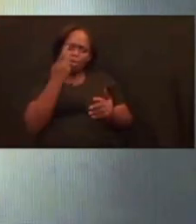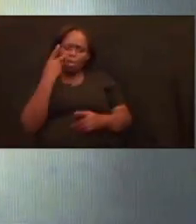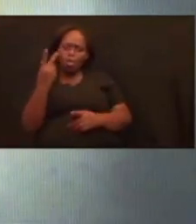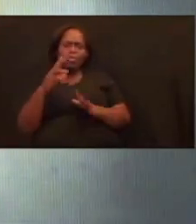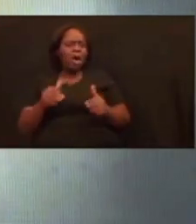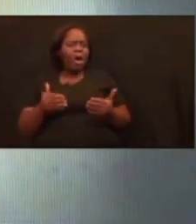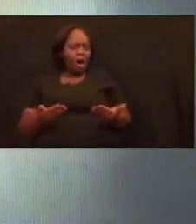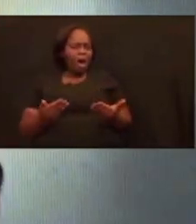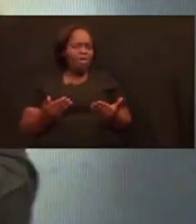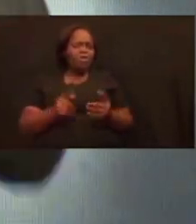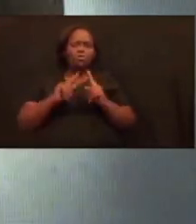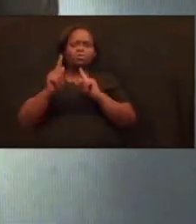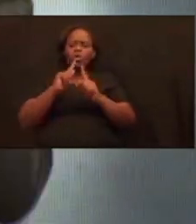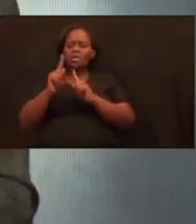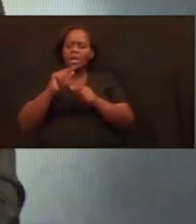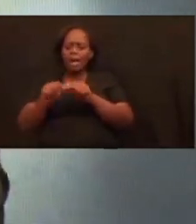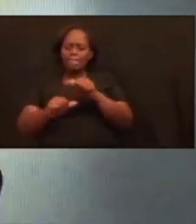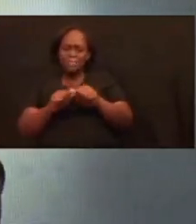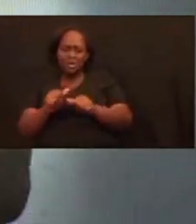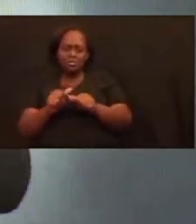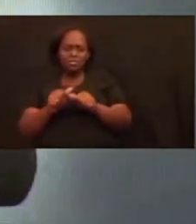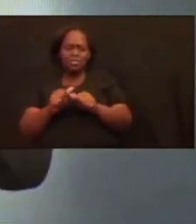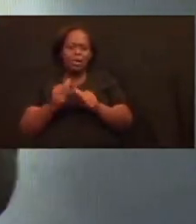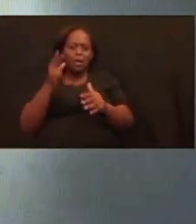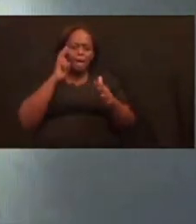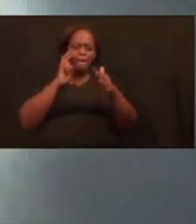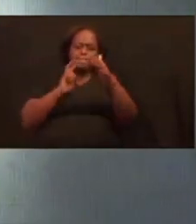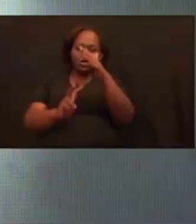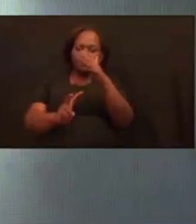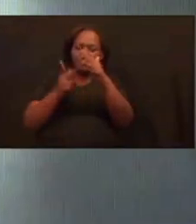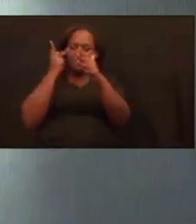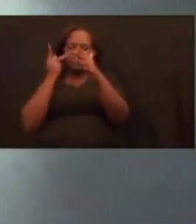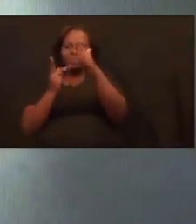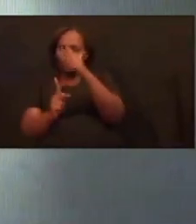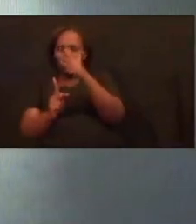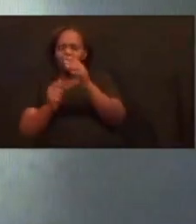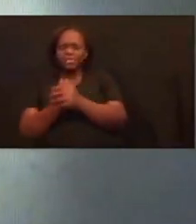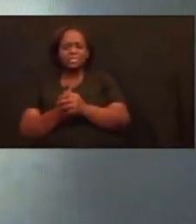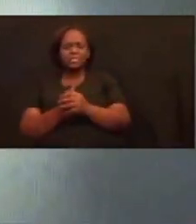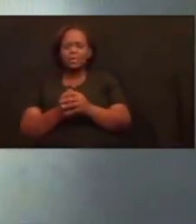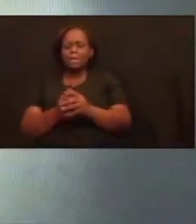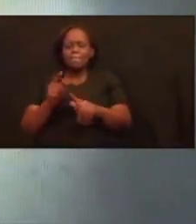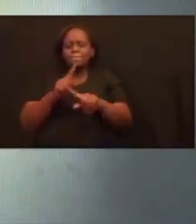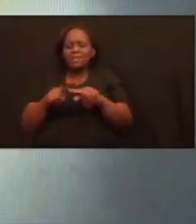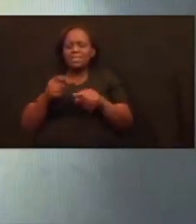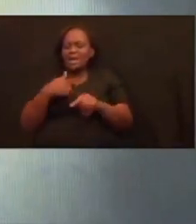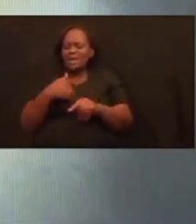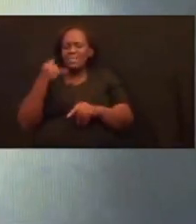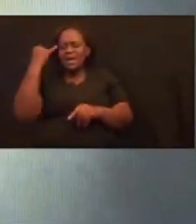right is not the issue. There must be models that embody what is the genuine approach.